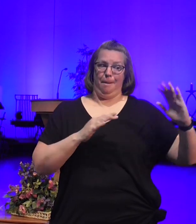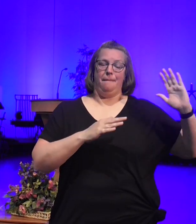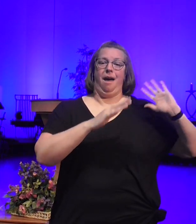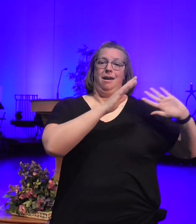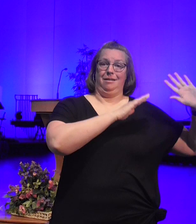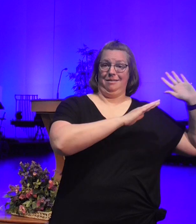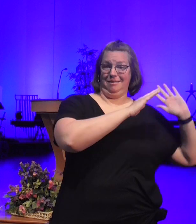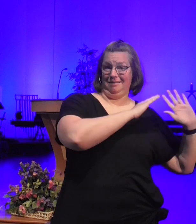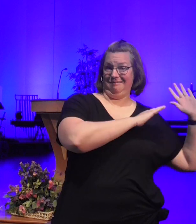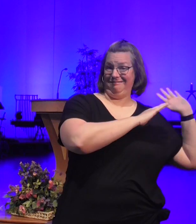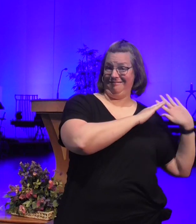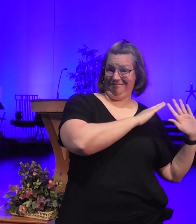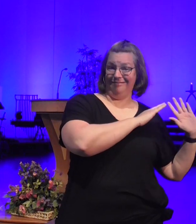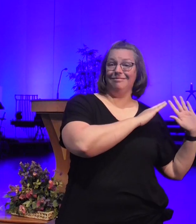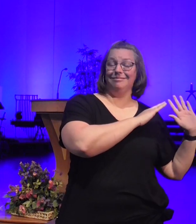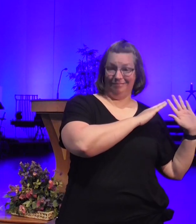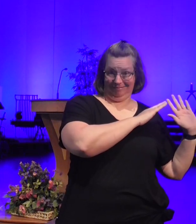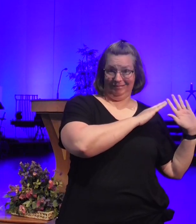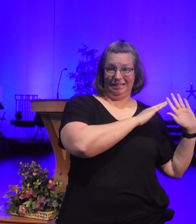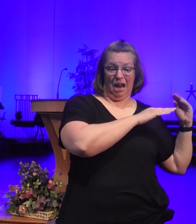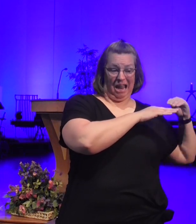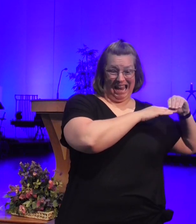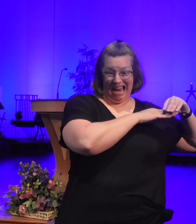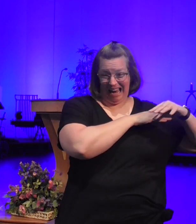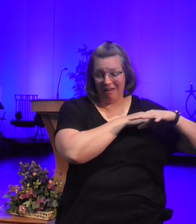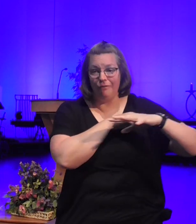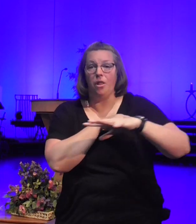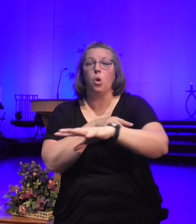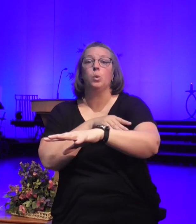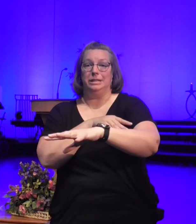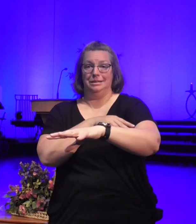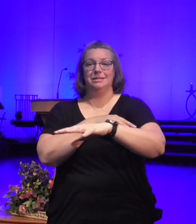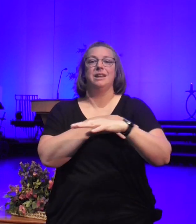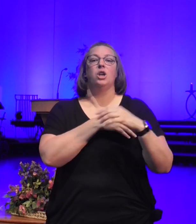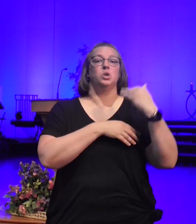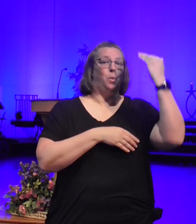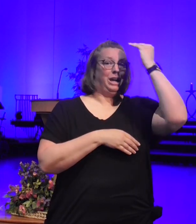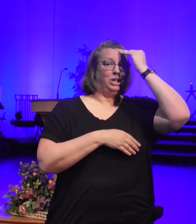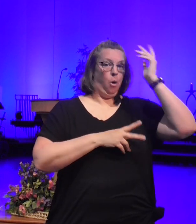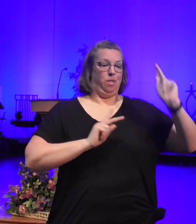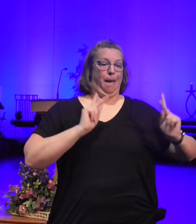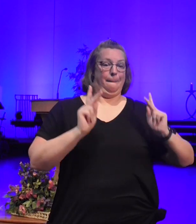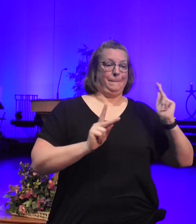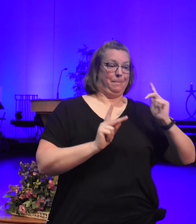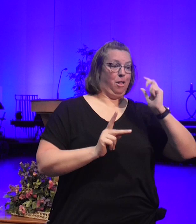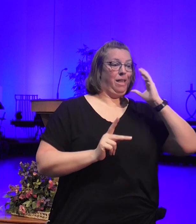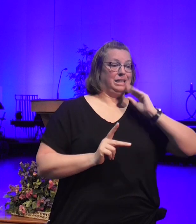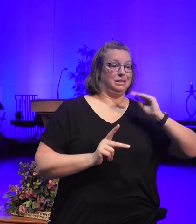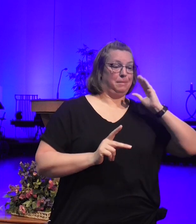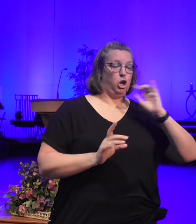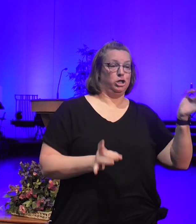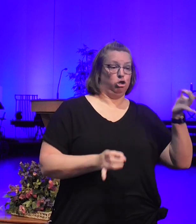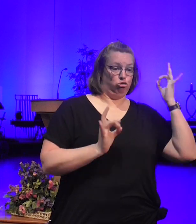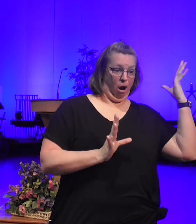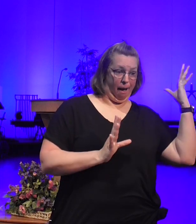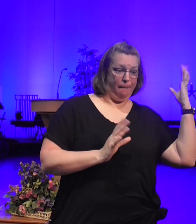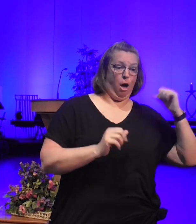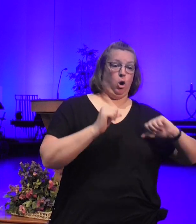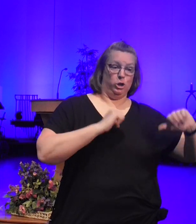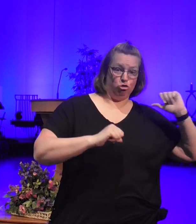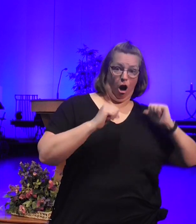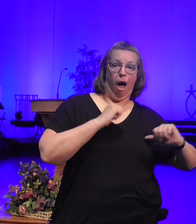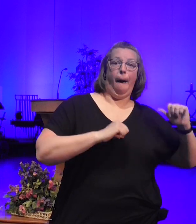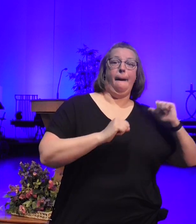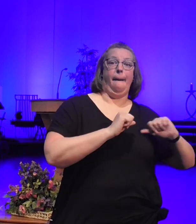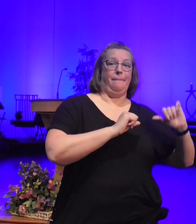in our ancestry. And we know that people who have experienced some trauma and drama in their life,